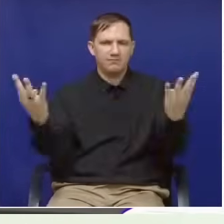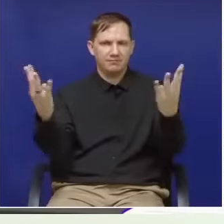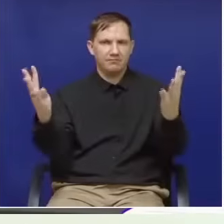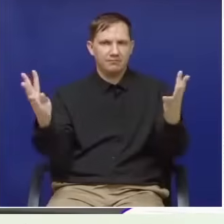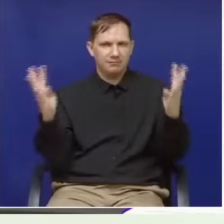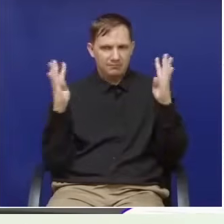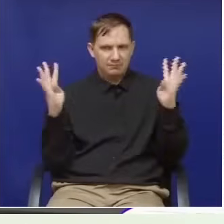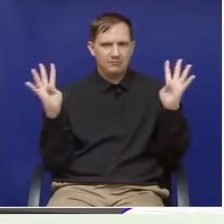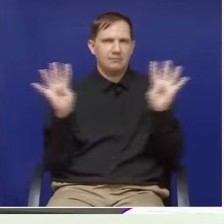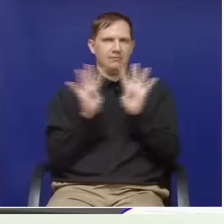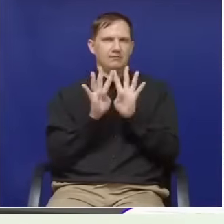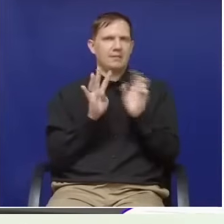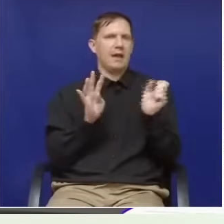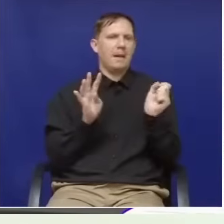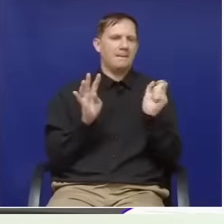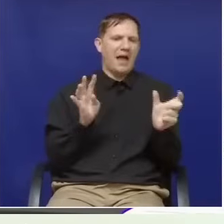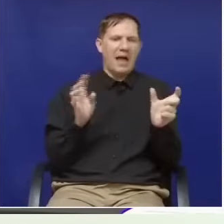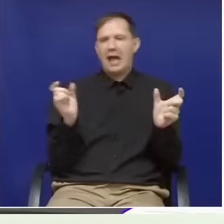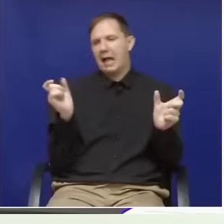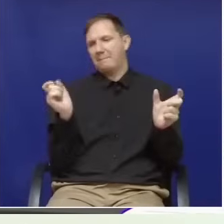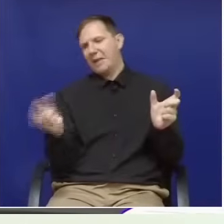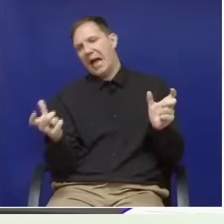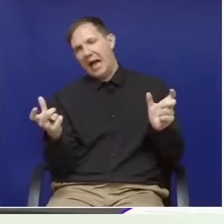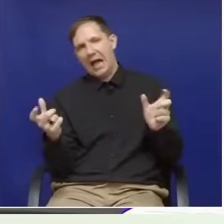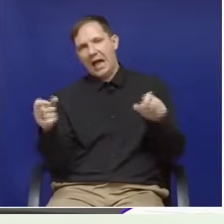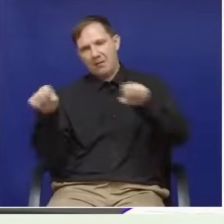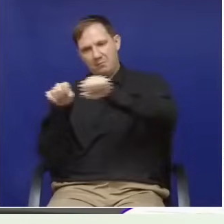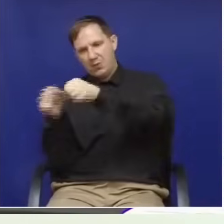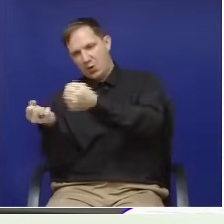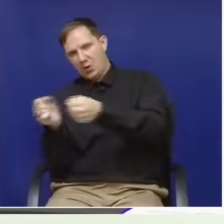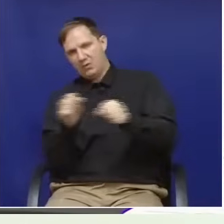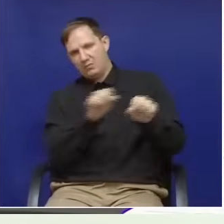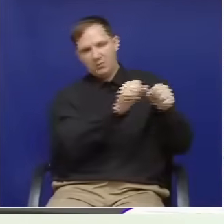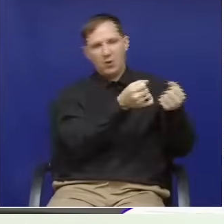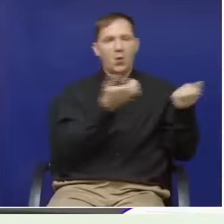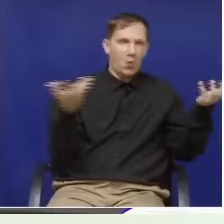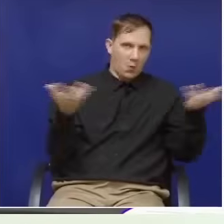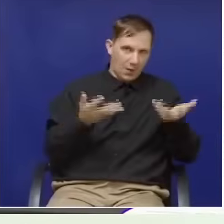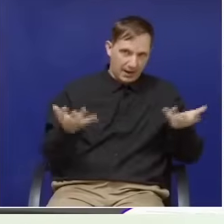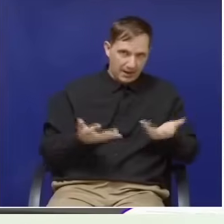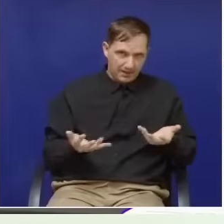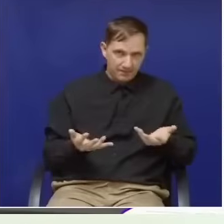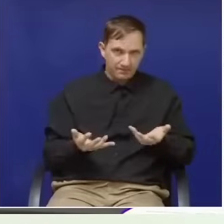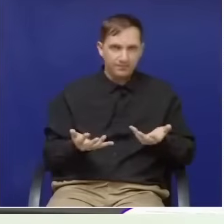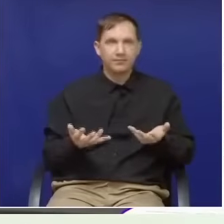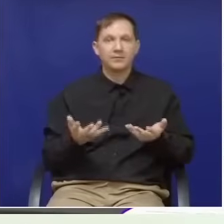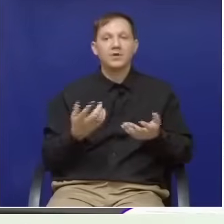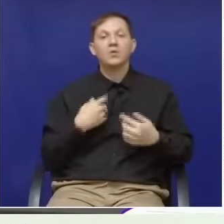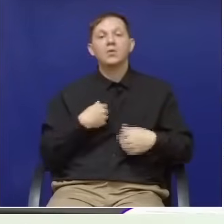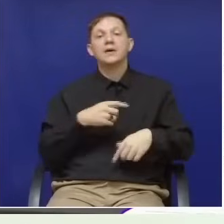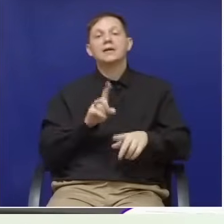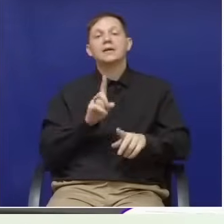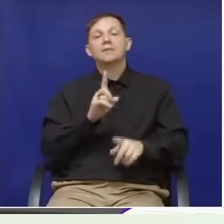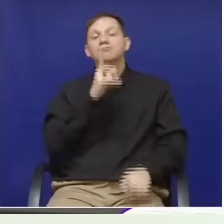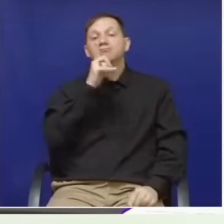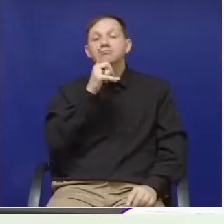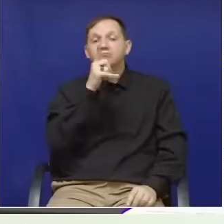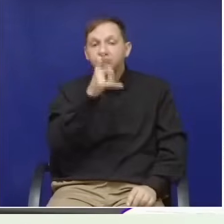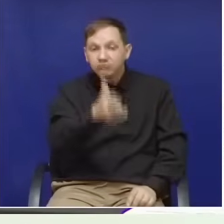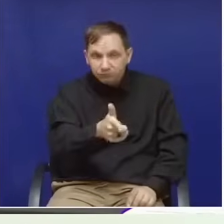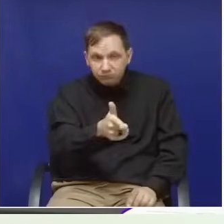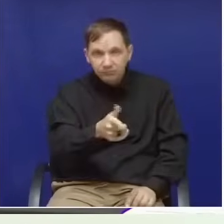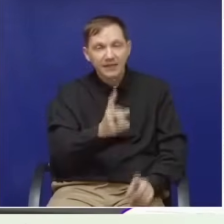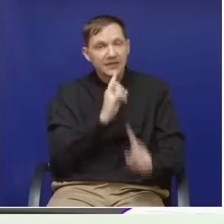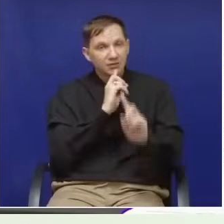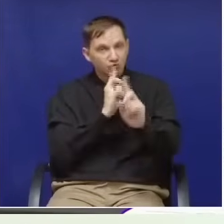we found that the fence has broken down. And an instruction was given by the minister